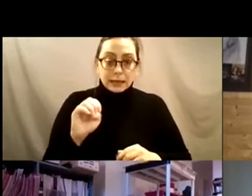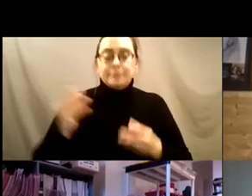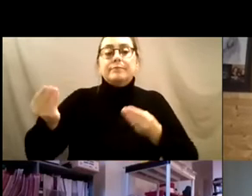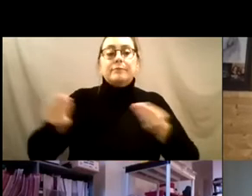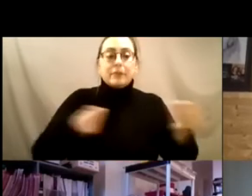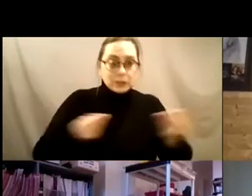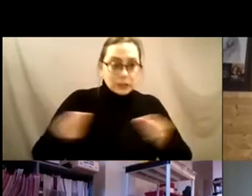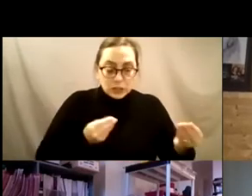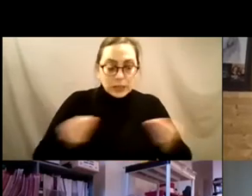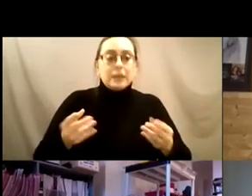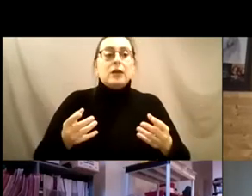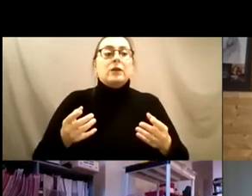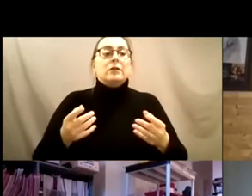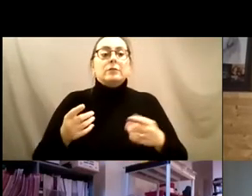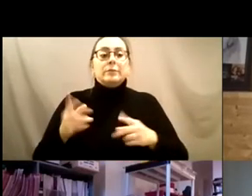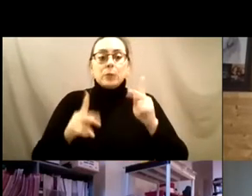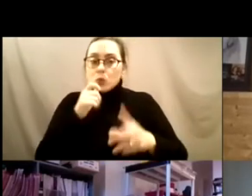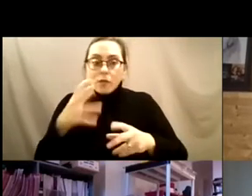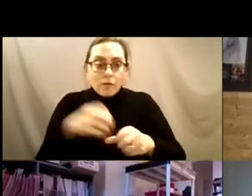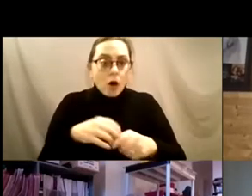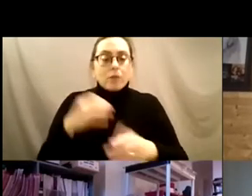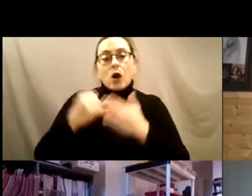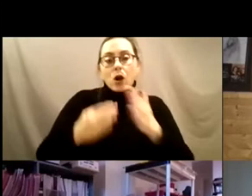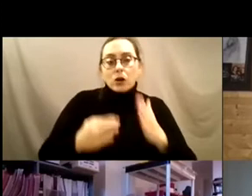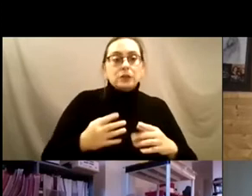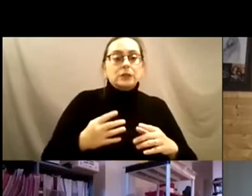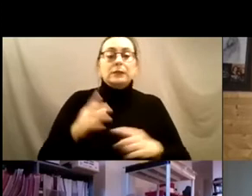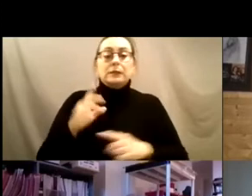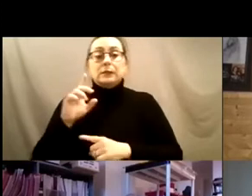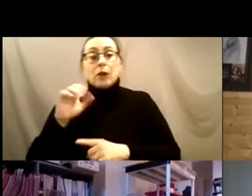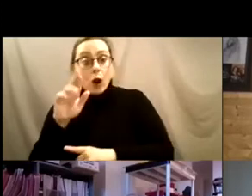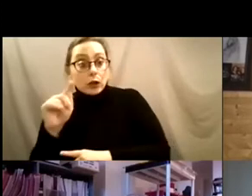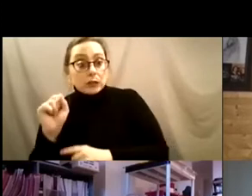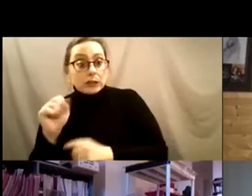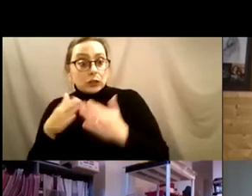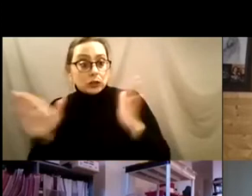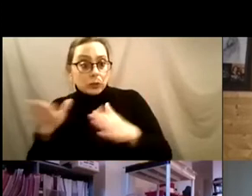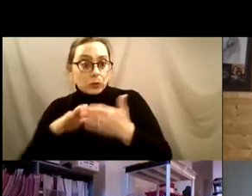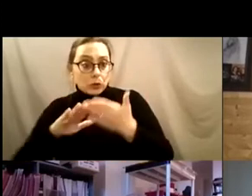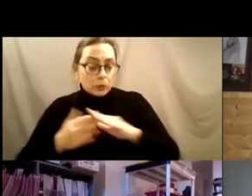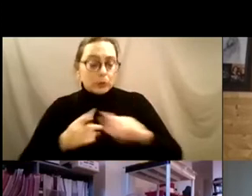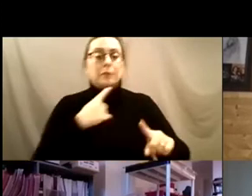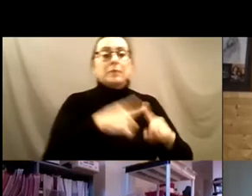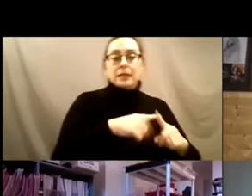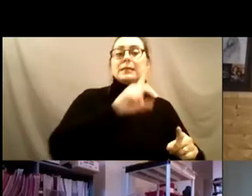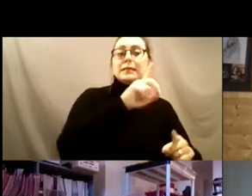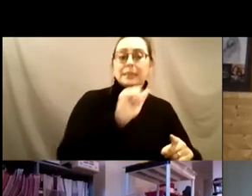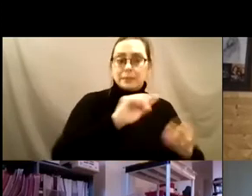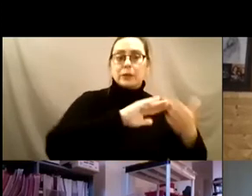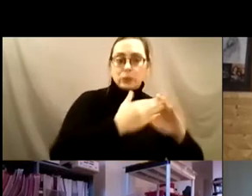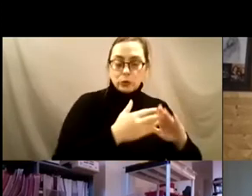of artists and stakeholders for both the arts and disability communities that support artists with disabilities in